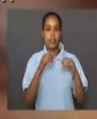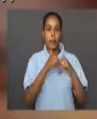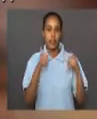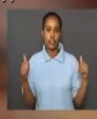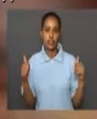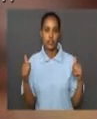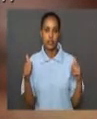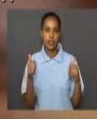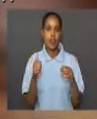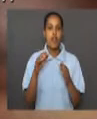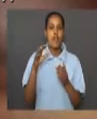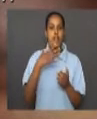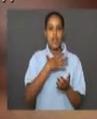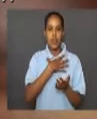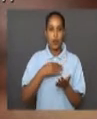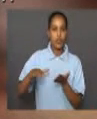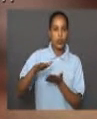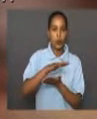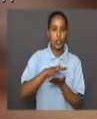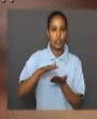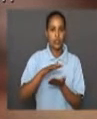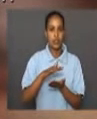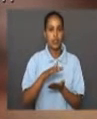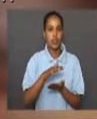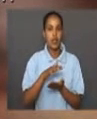separation, froth flotation,